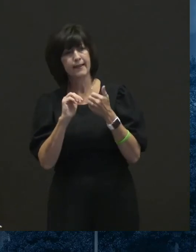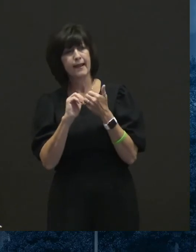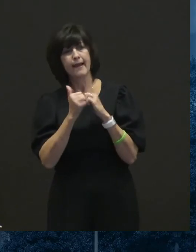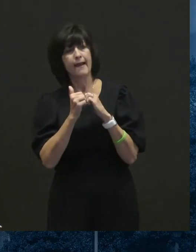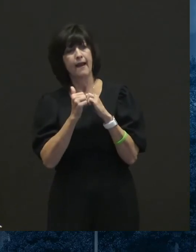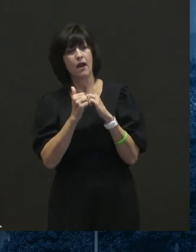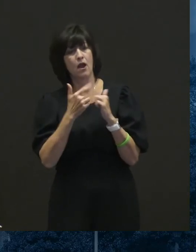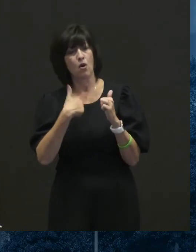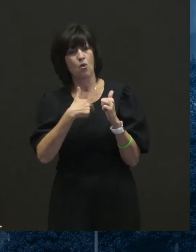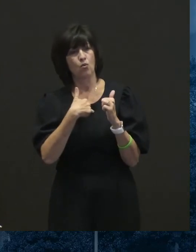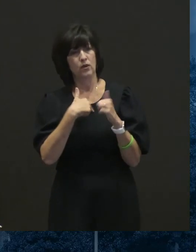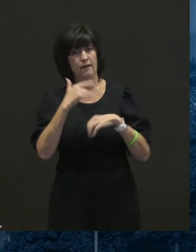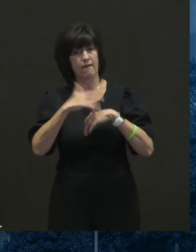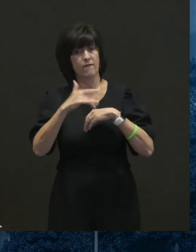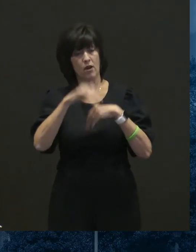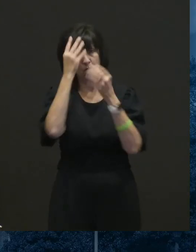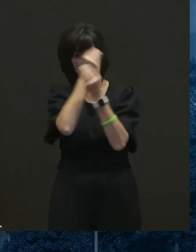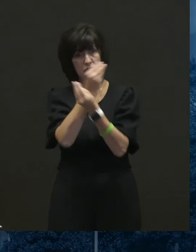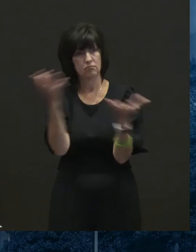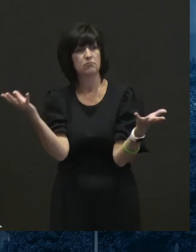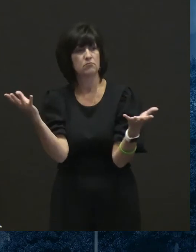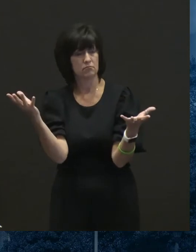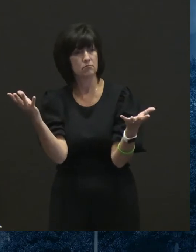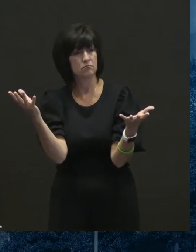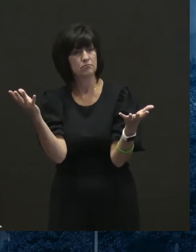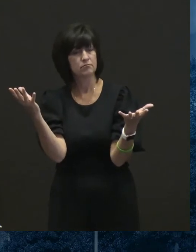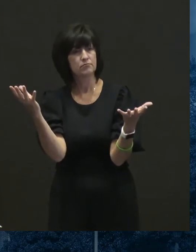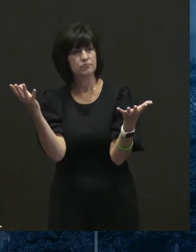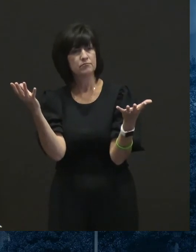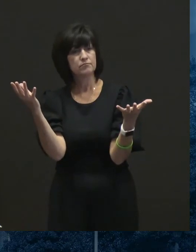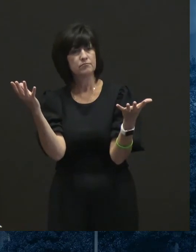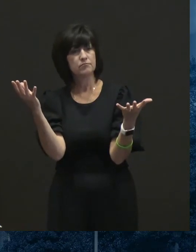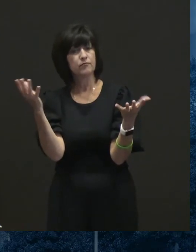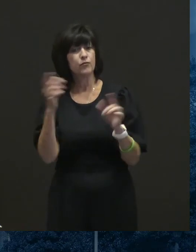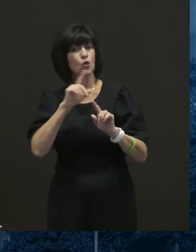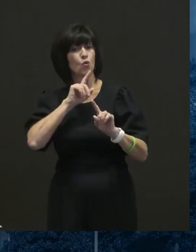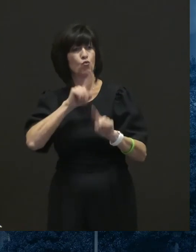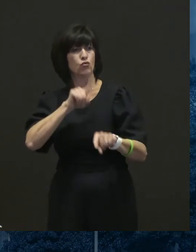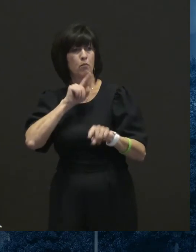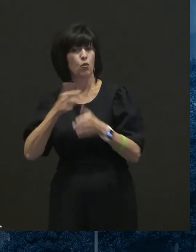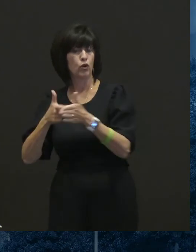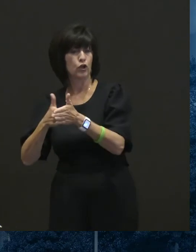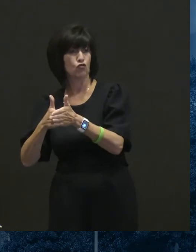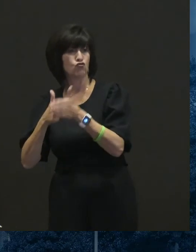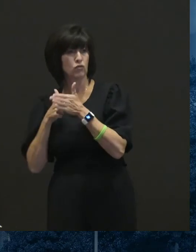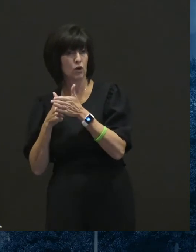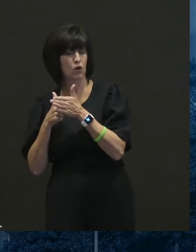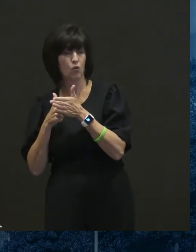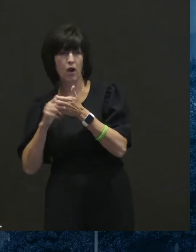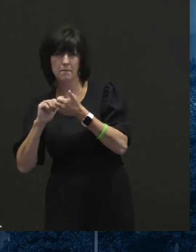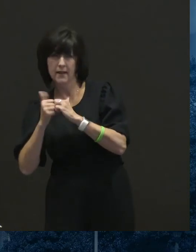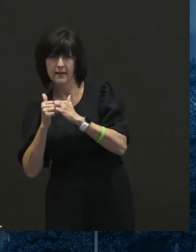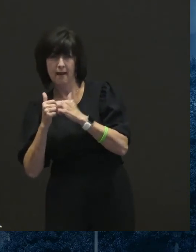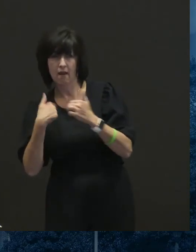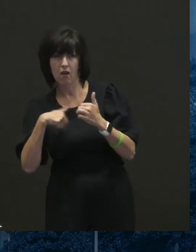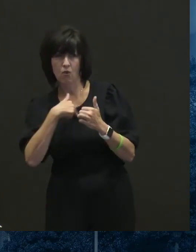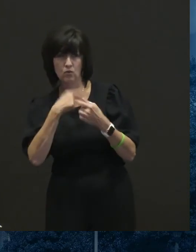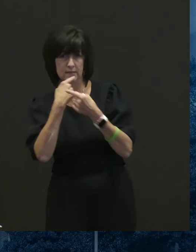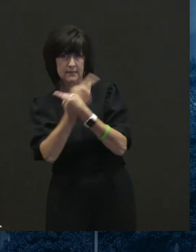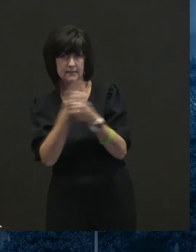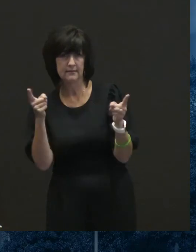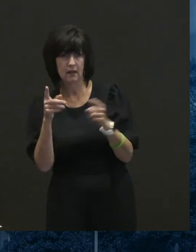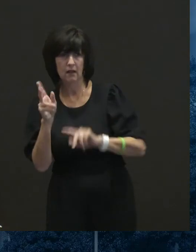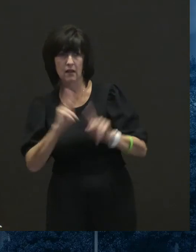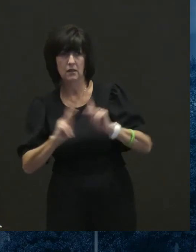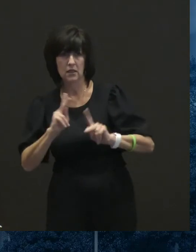available, and have already addressed the reporting requirement there. Yeah, exactly, Governor. I mean, it